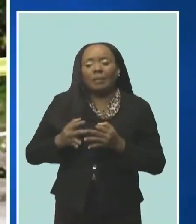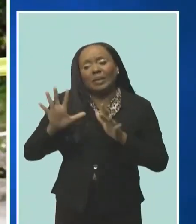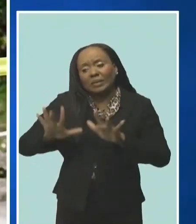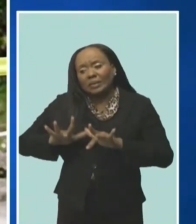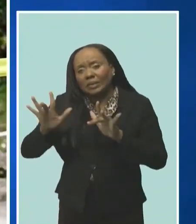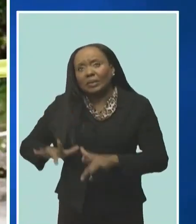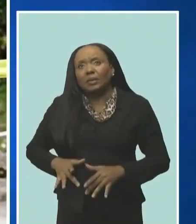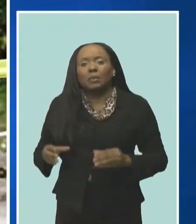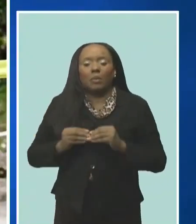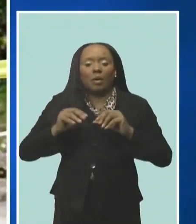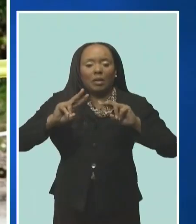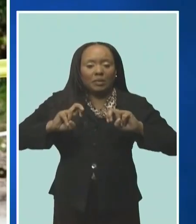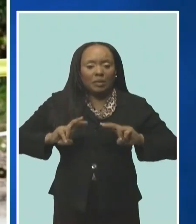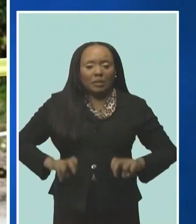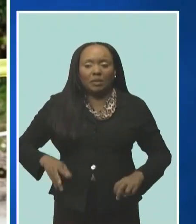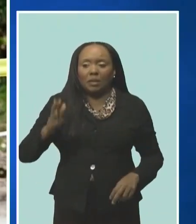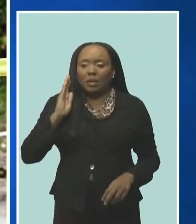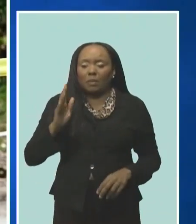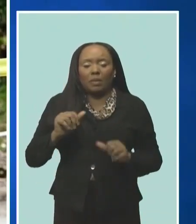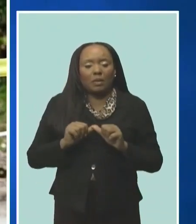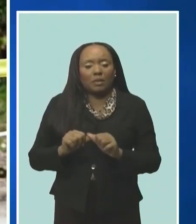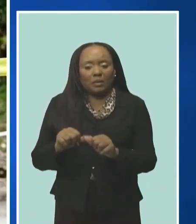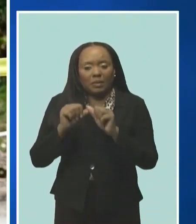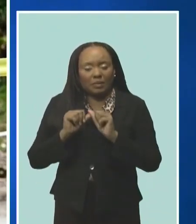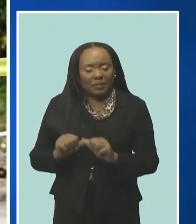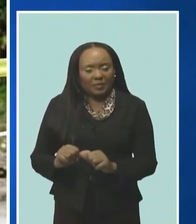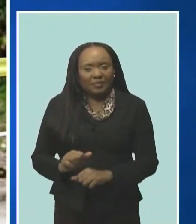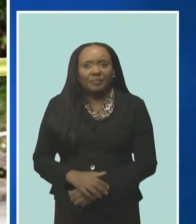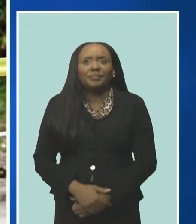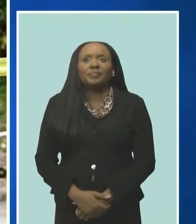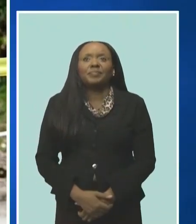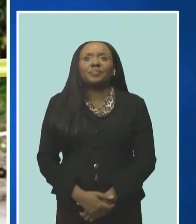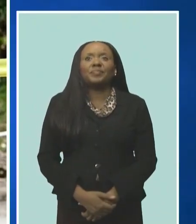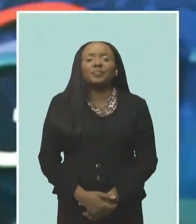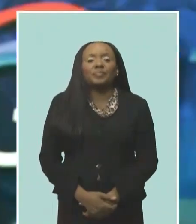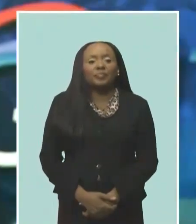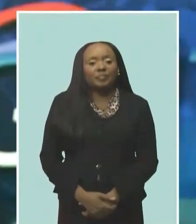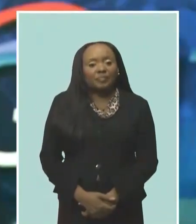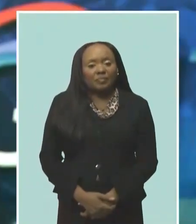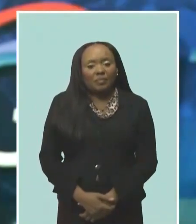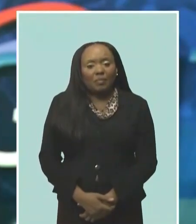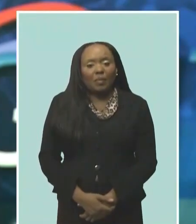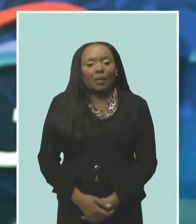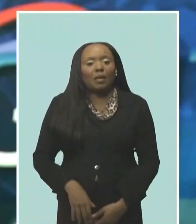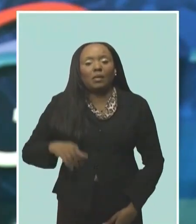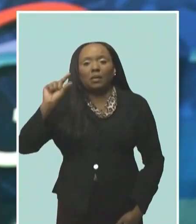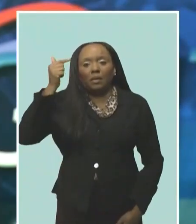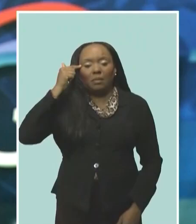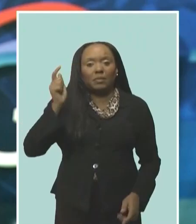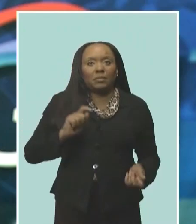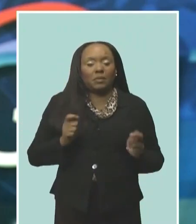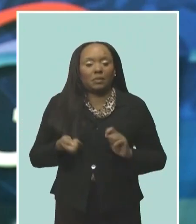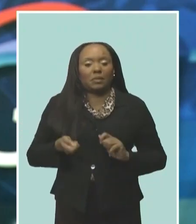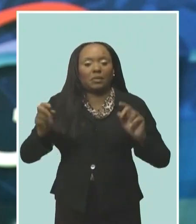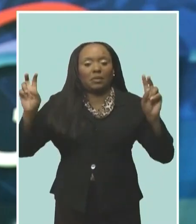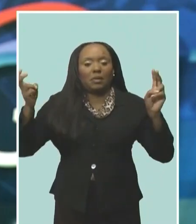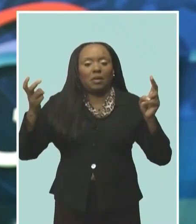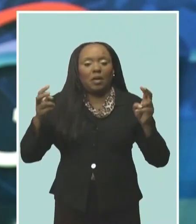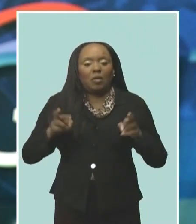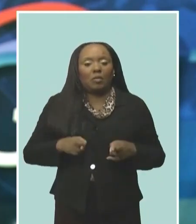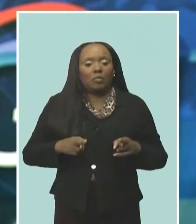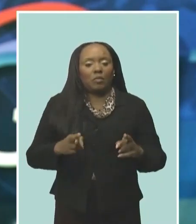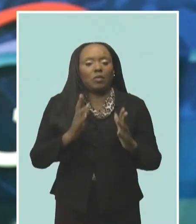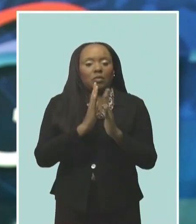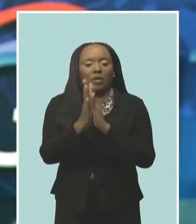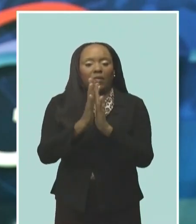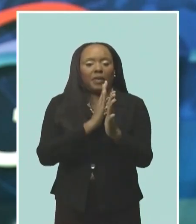the incident are ongoing. Crystal Hoyt, CBC News. Government has amended the road traffic bill,